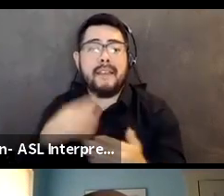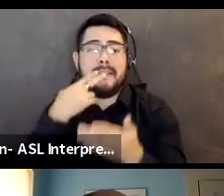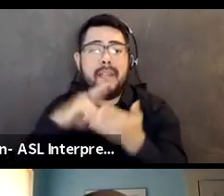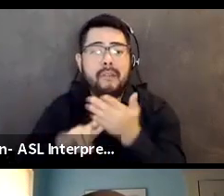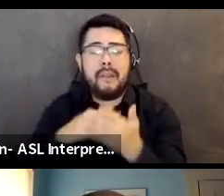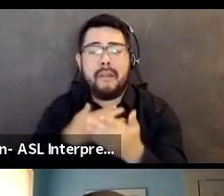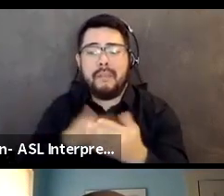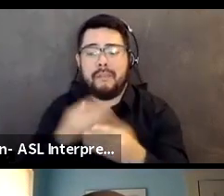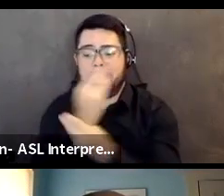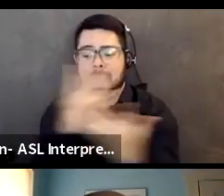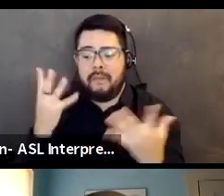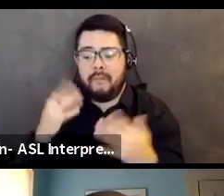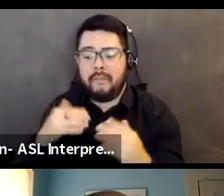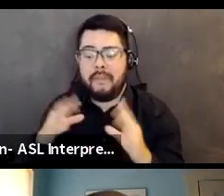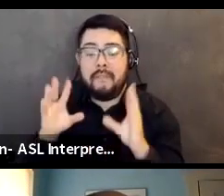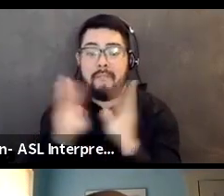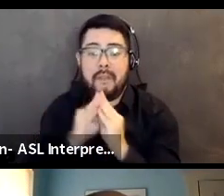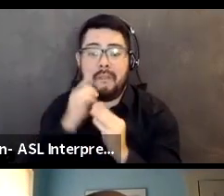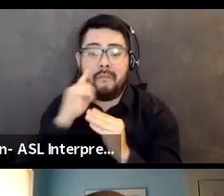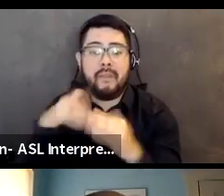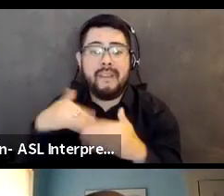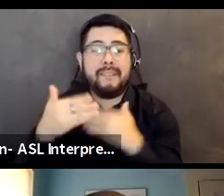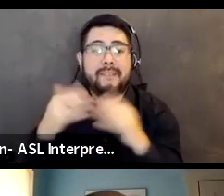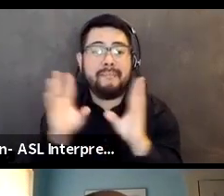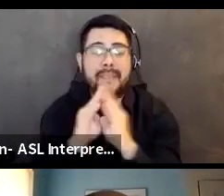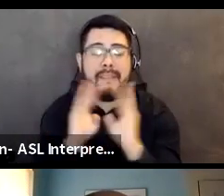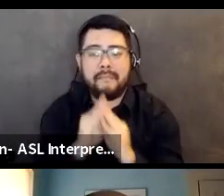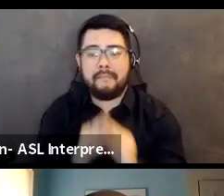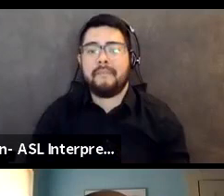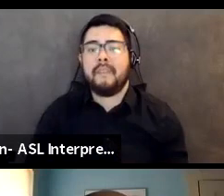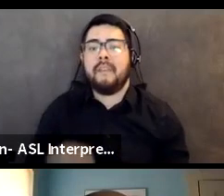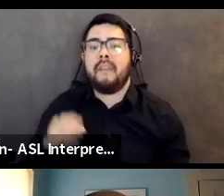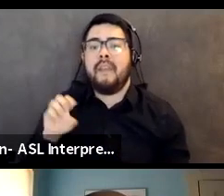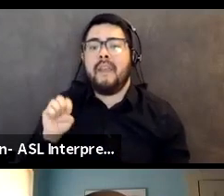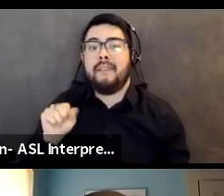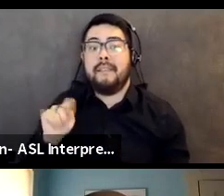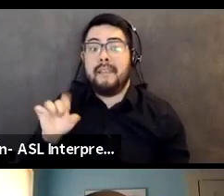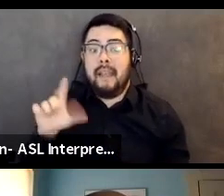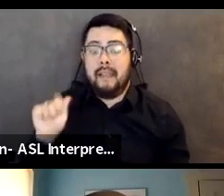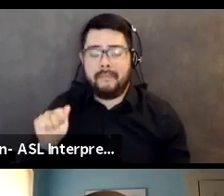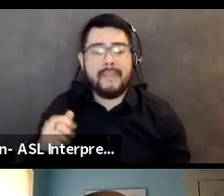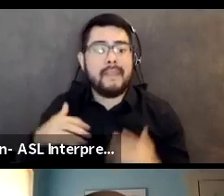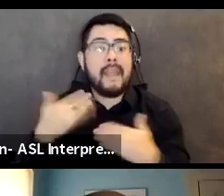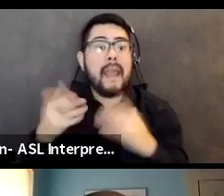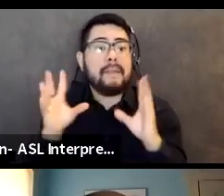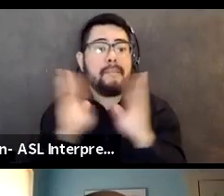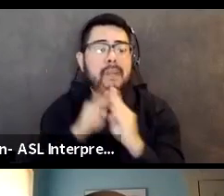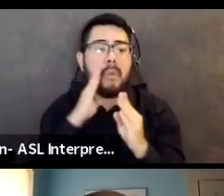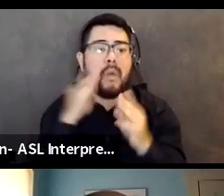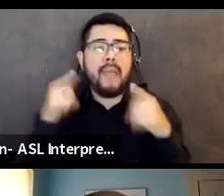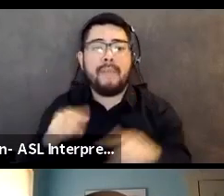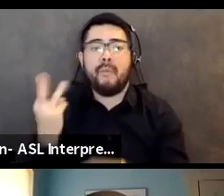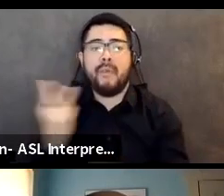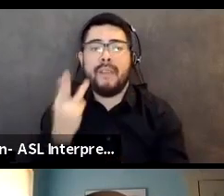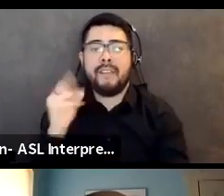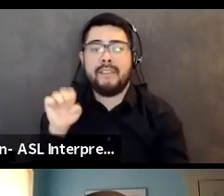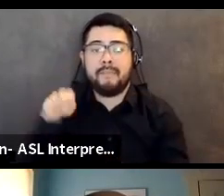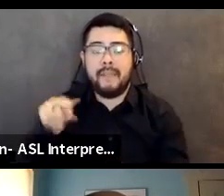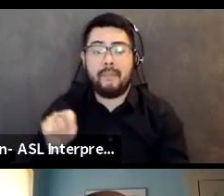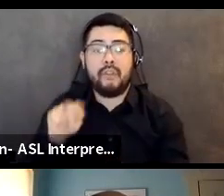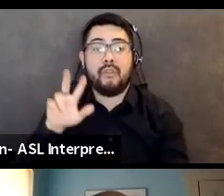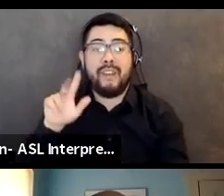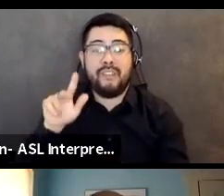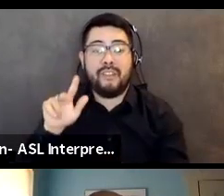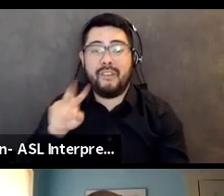board meeting thank you mr president uh the next board meeting is scheduled for wednesday september 23 2020.